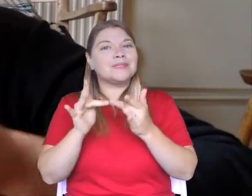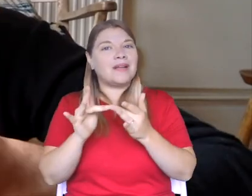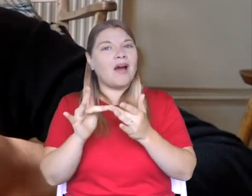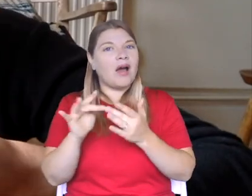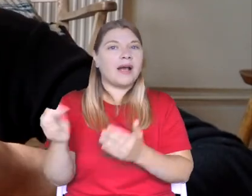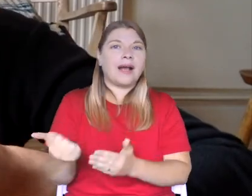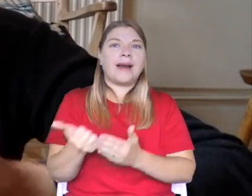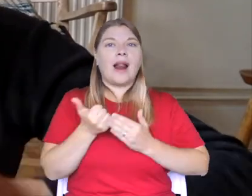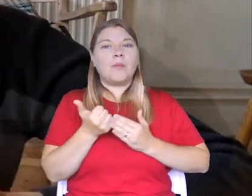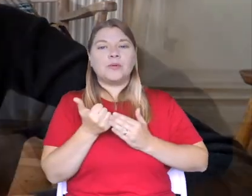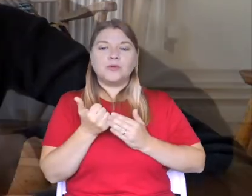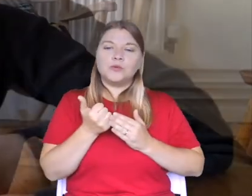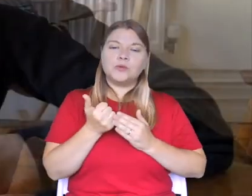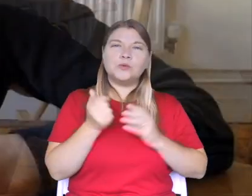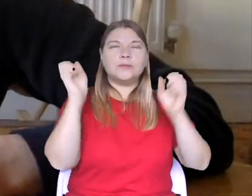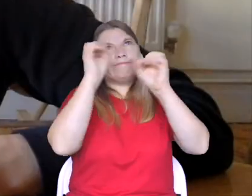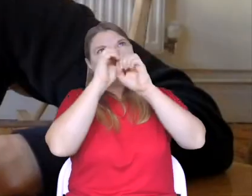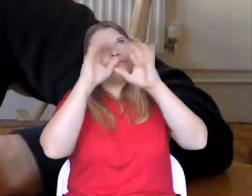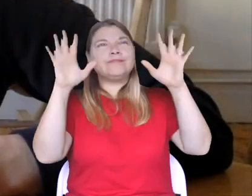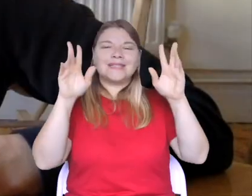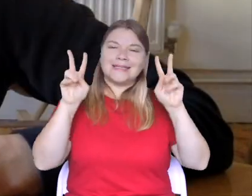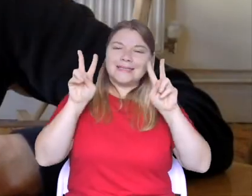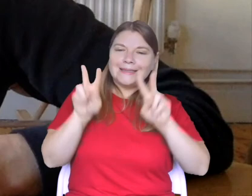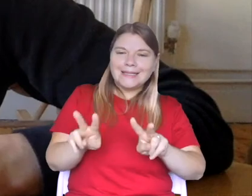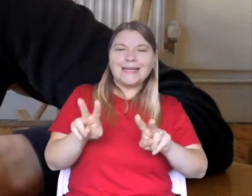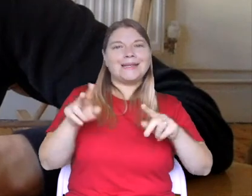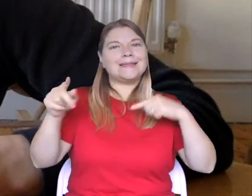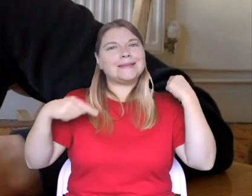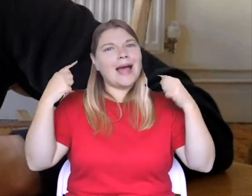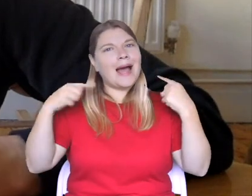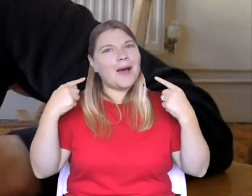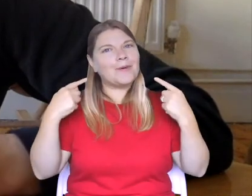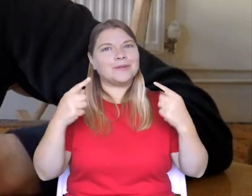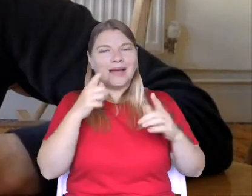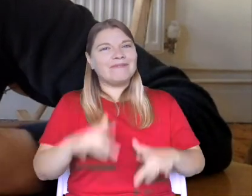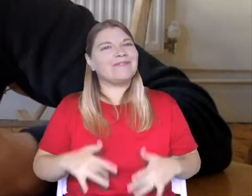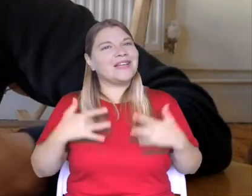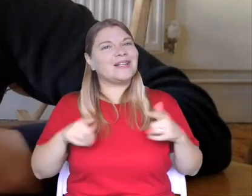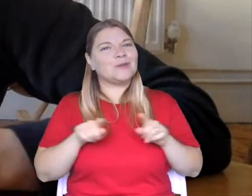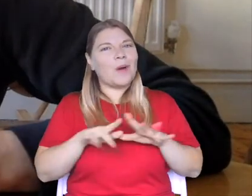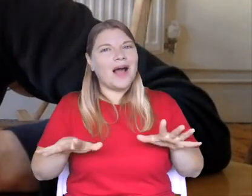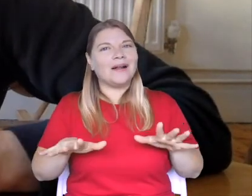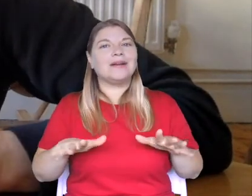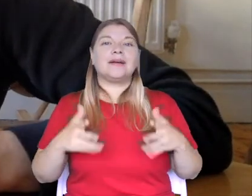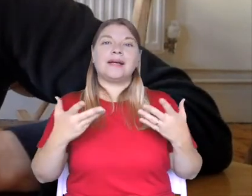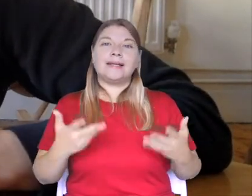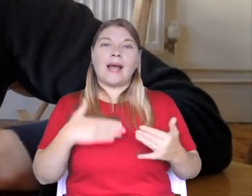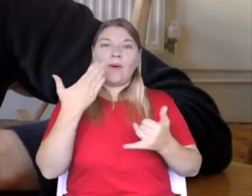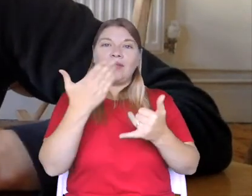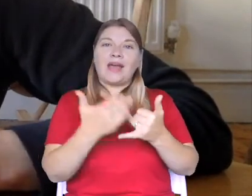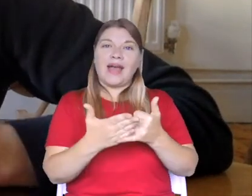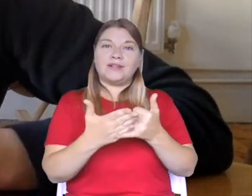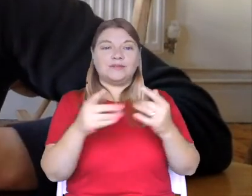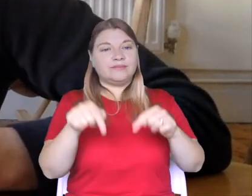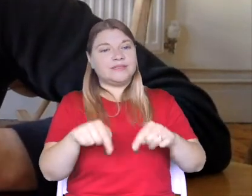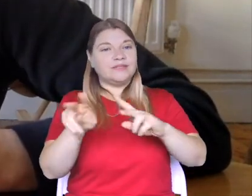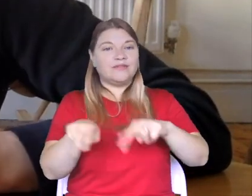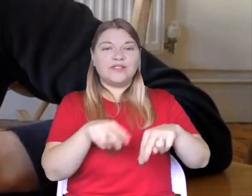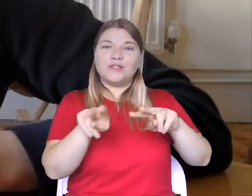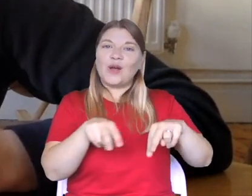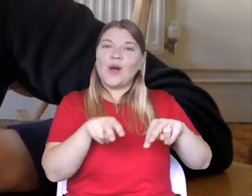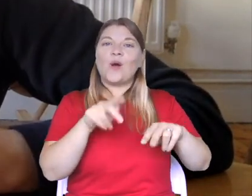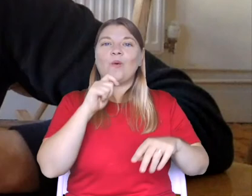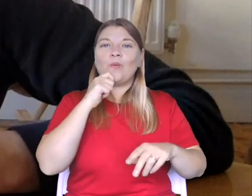hear and feel them. Okay, so to end this session, we are going to start with the song that we sang at the very beginning. We've